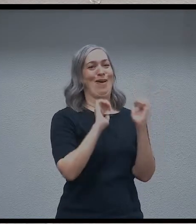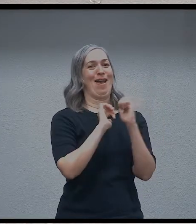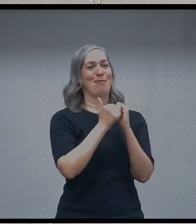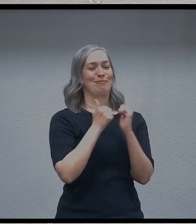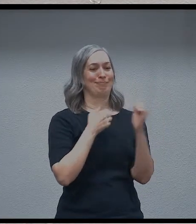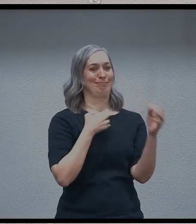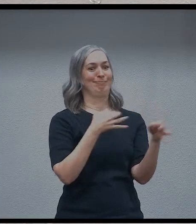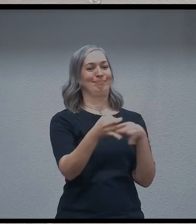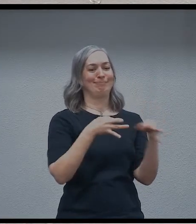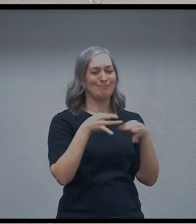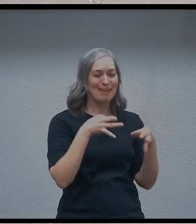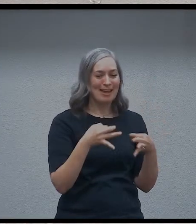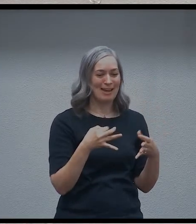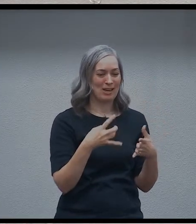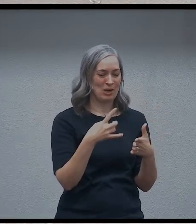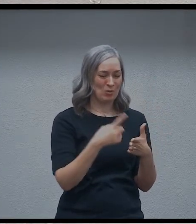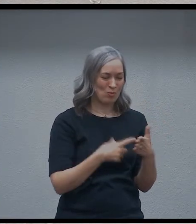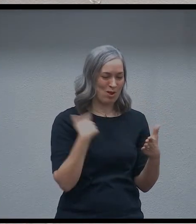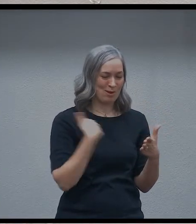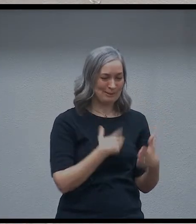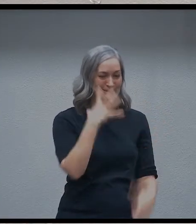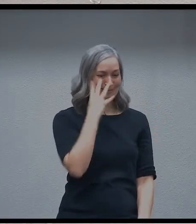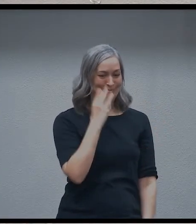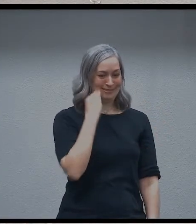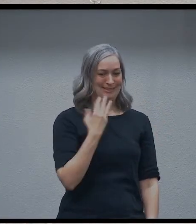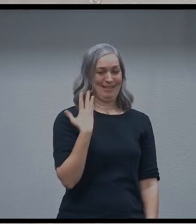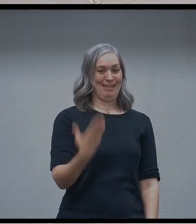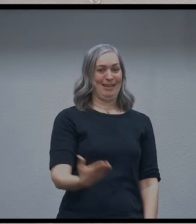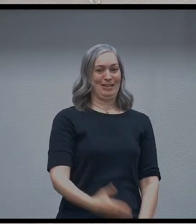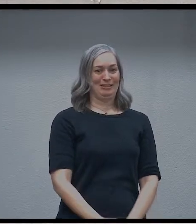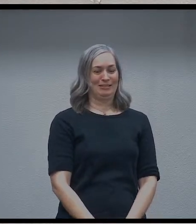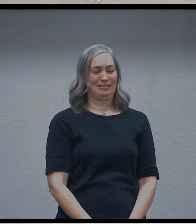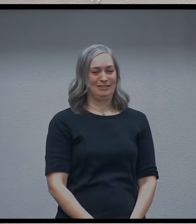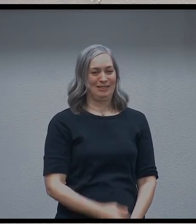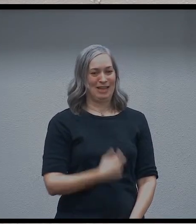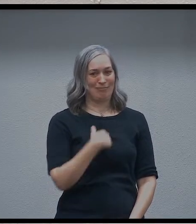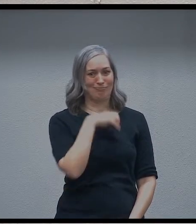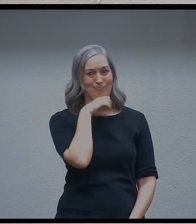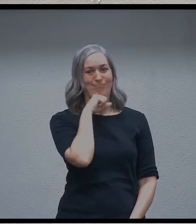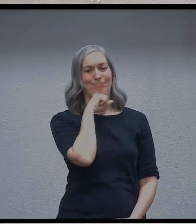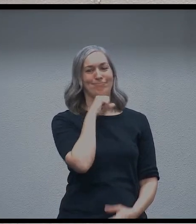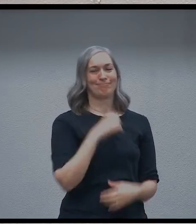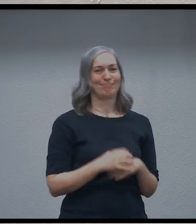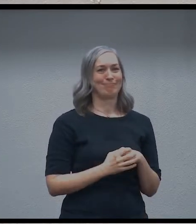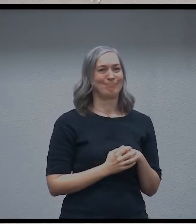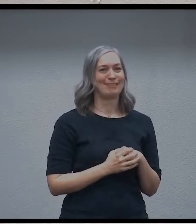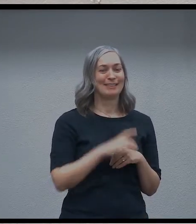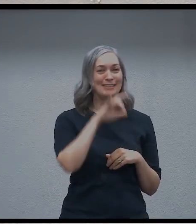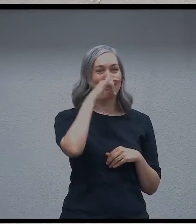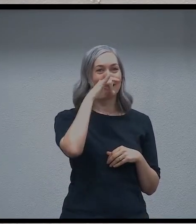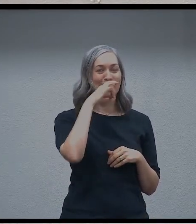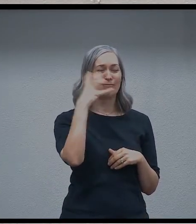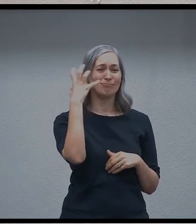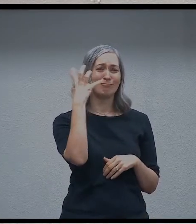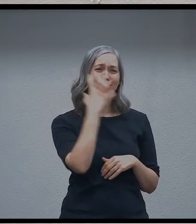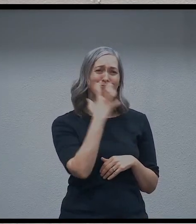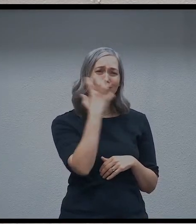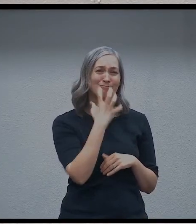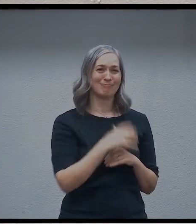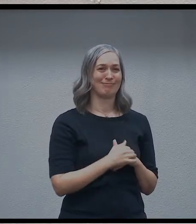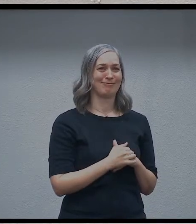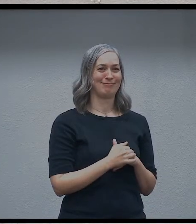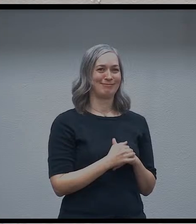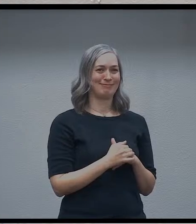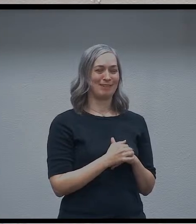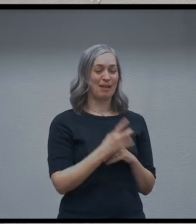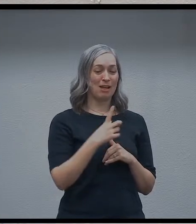into words of what we experienced there at Casa. The kids there are amazing.